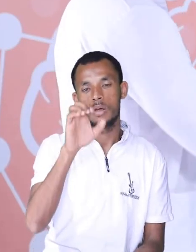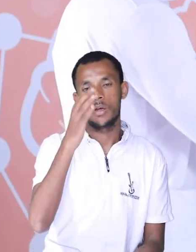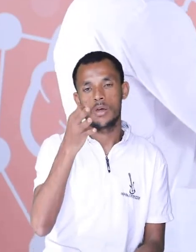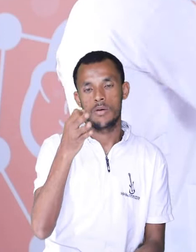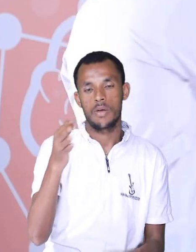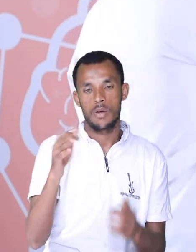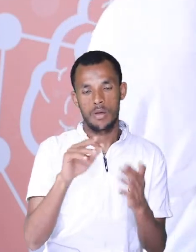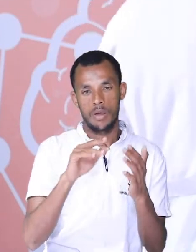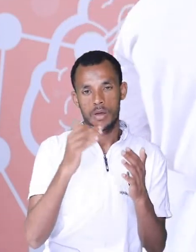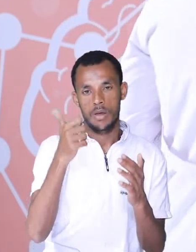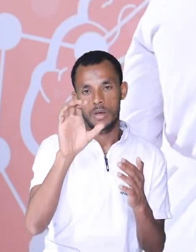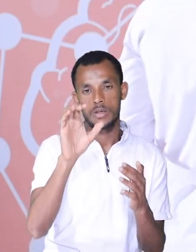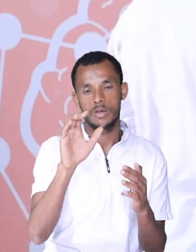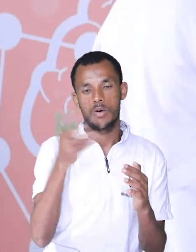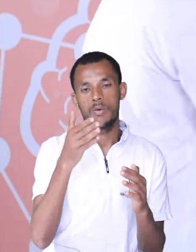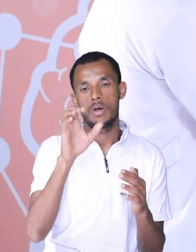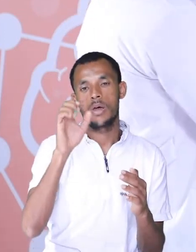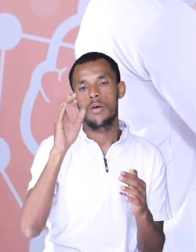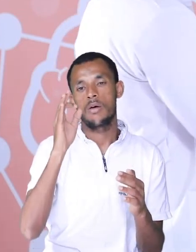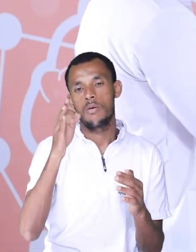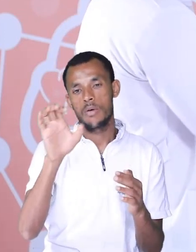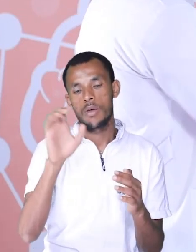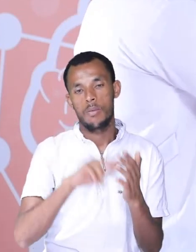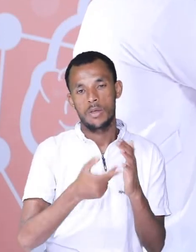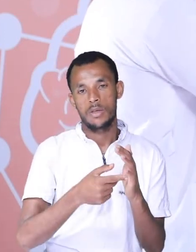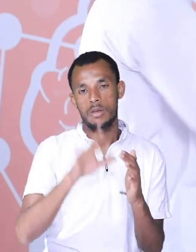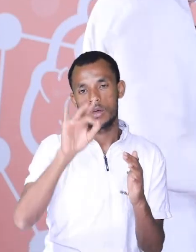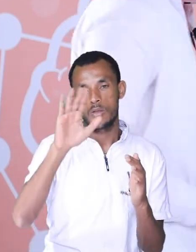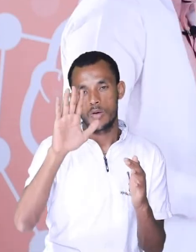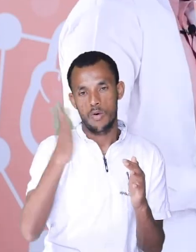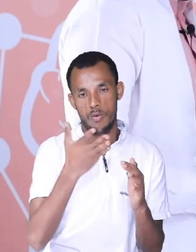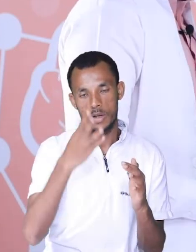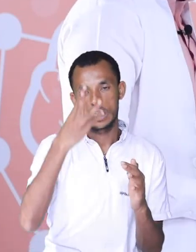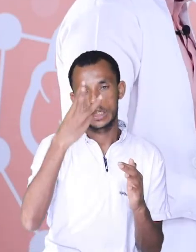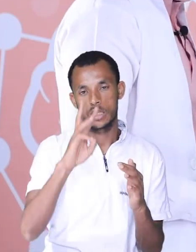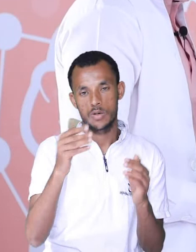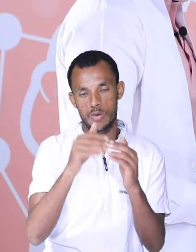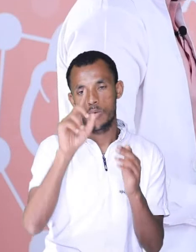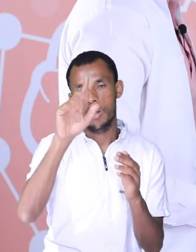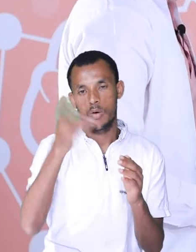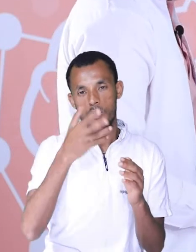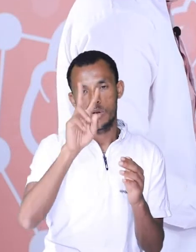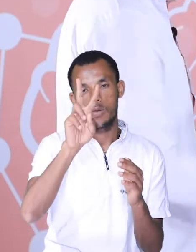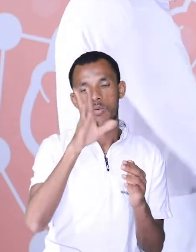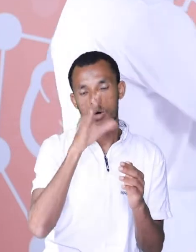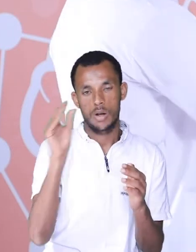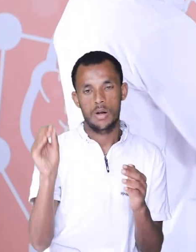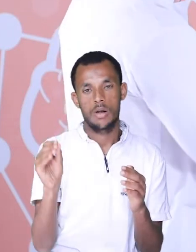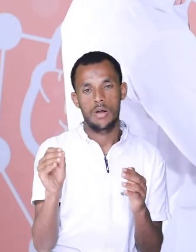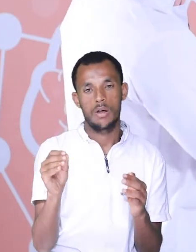EFE means AC over FE means 8 over 16, which is 1 over 2.